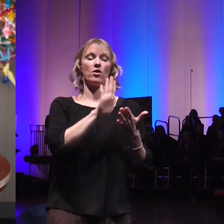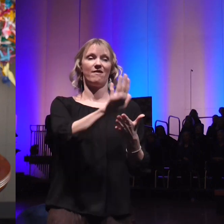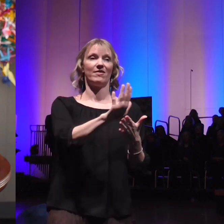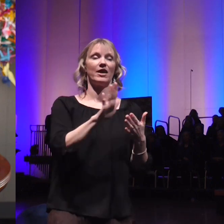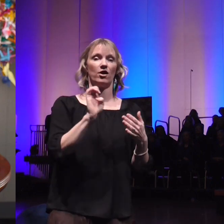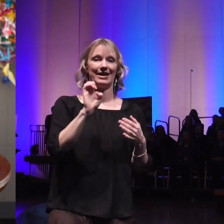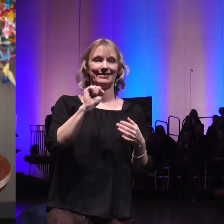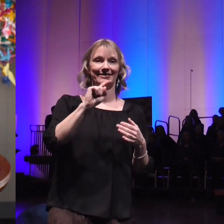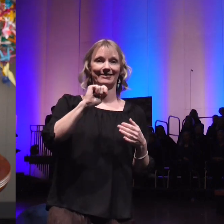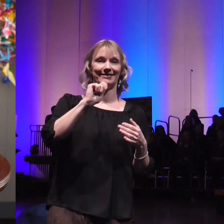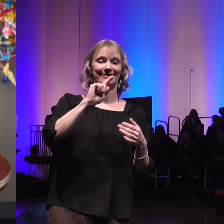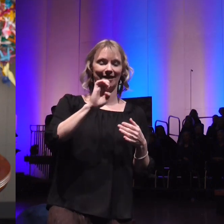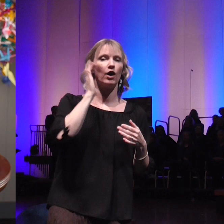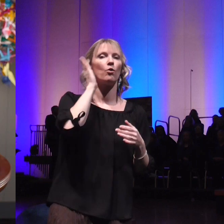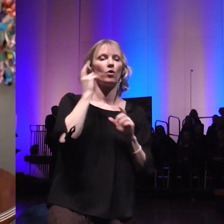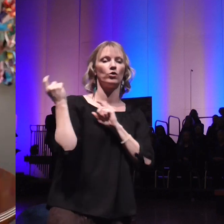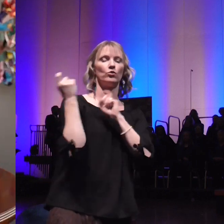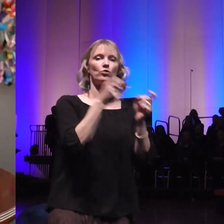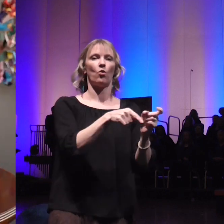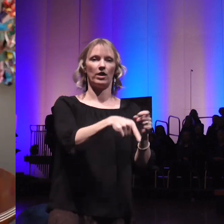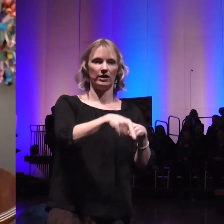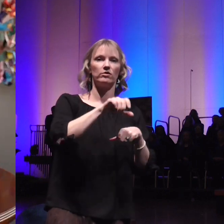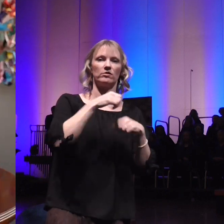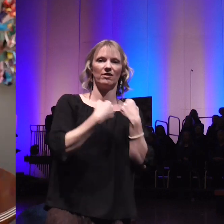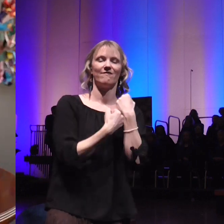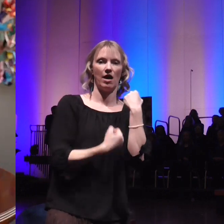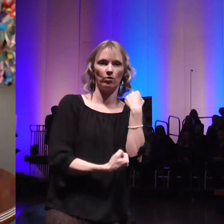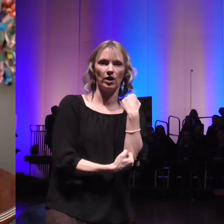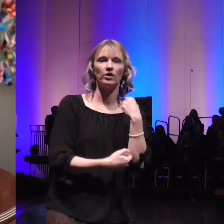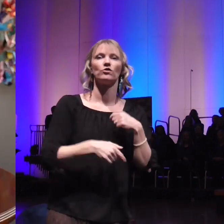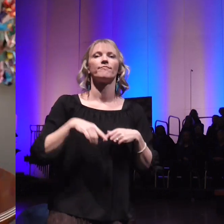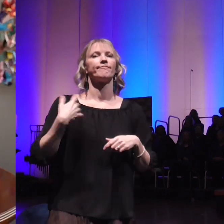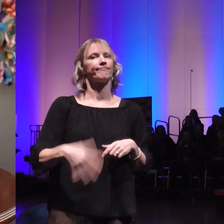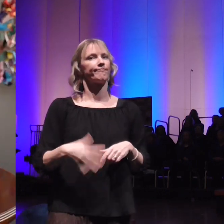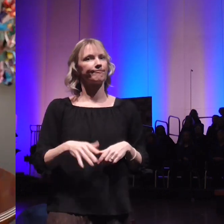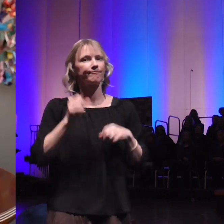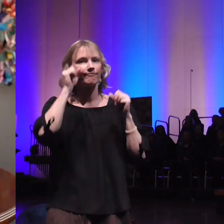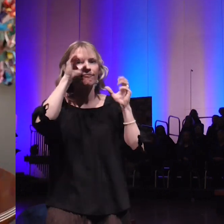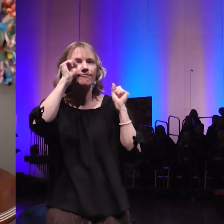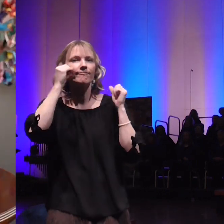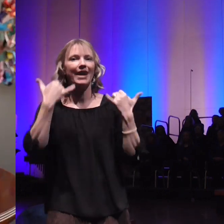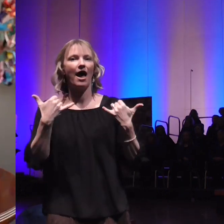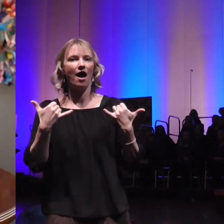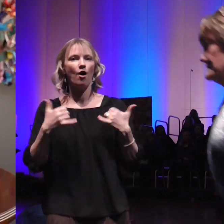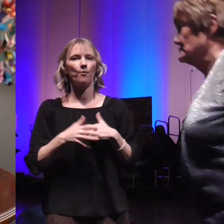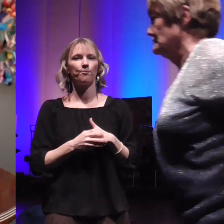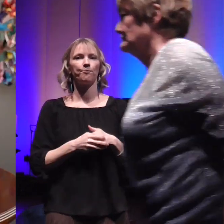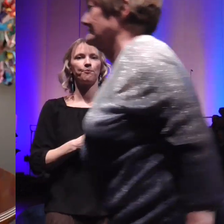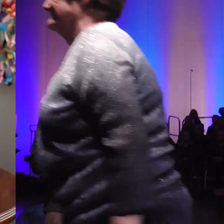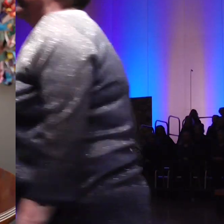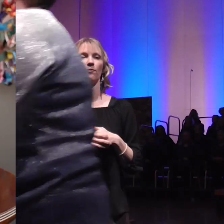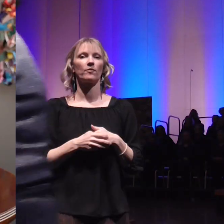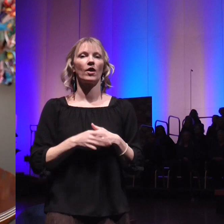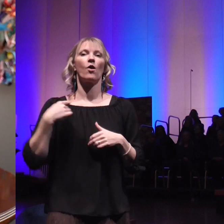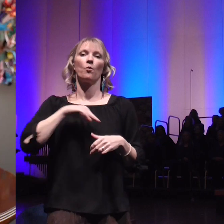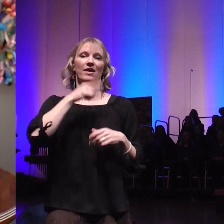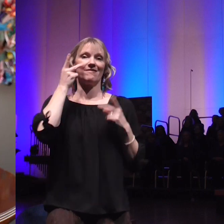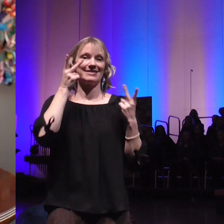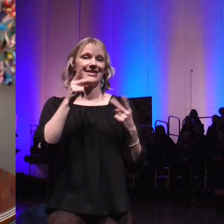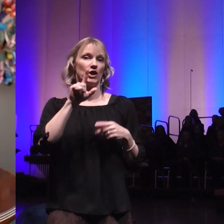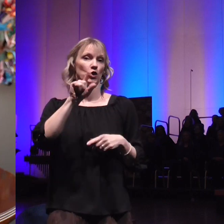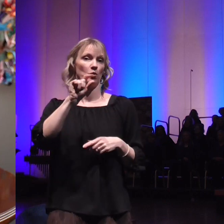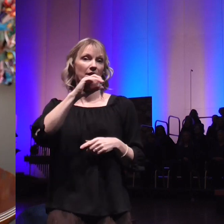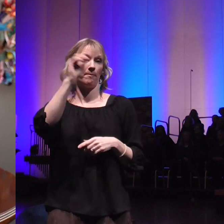dedicated to the Mile High Church Foundation. And it's very outstanding at this point. In fact, we have seen nearly a